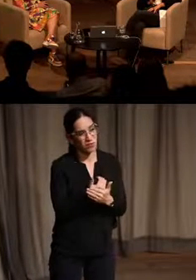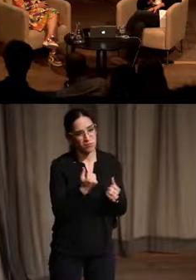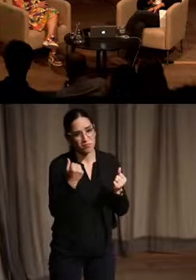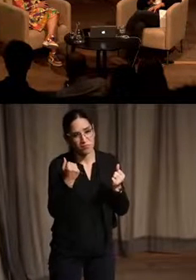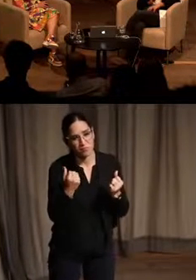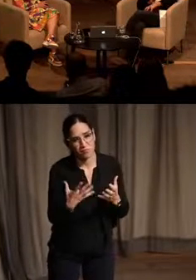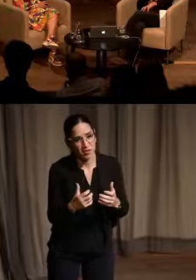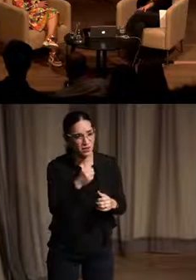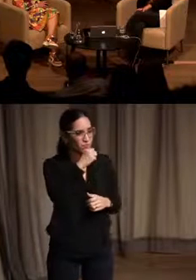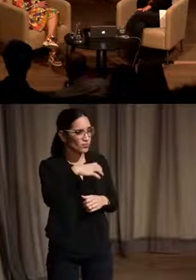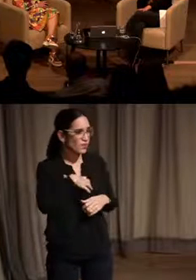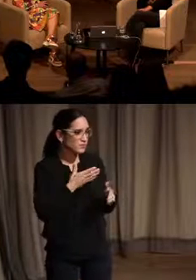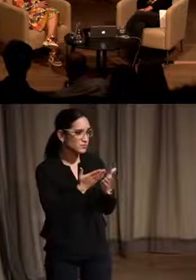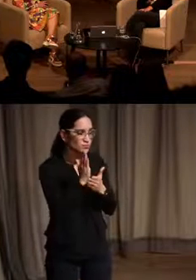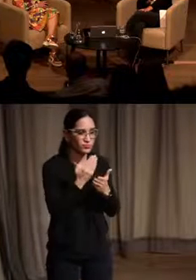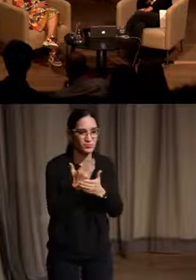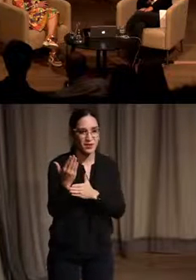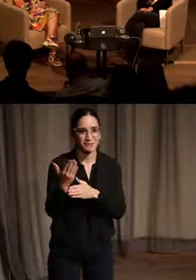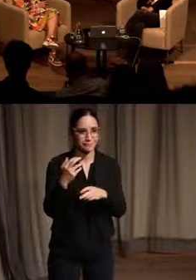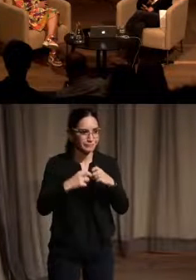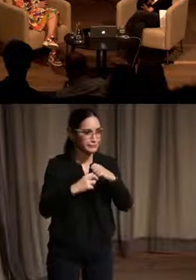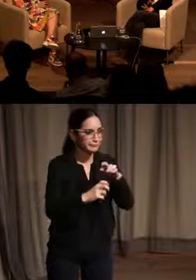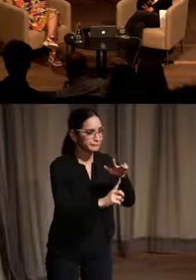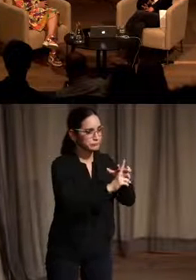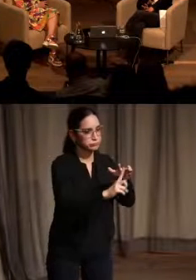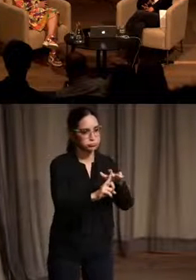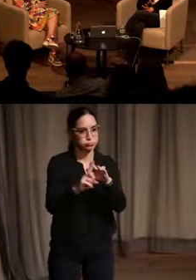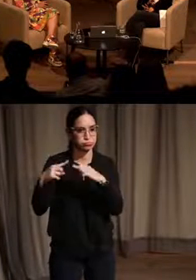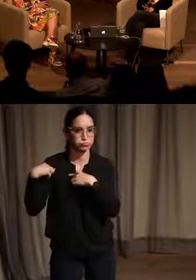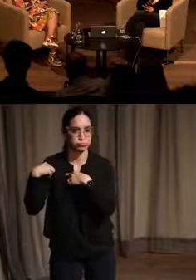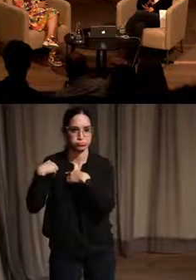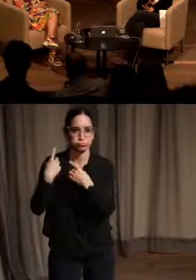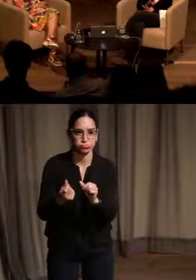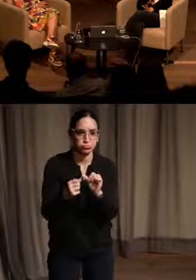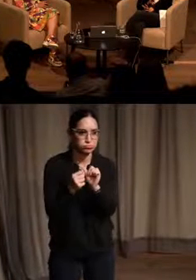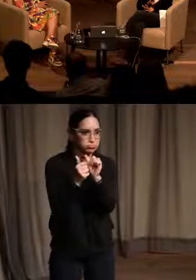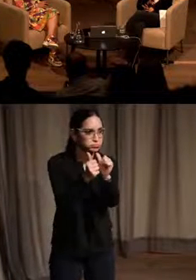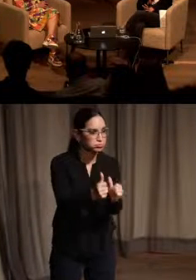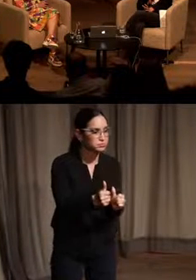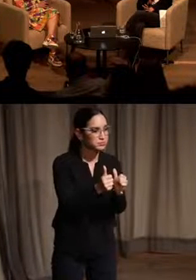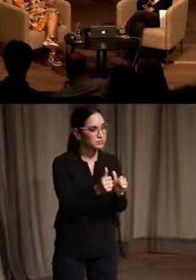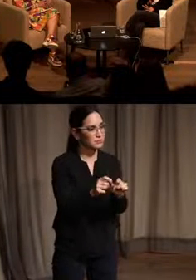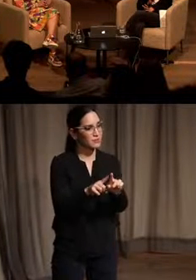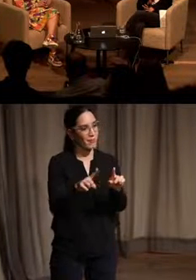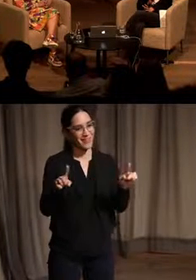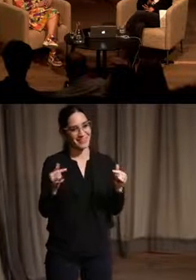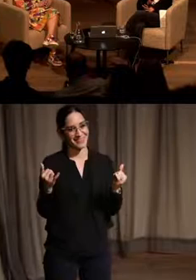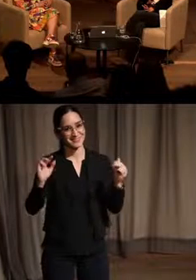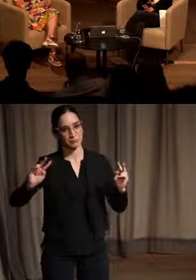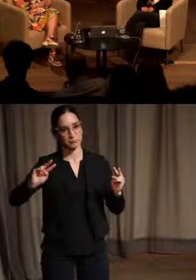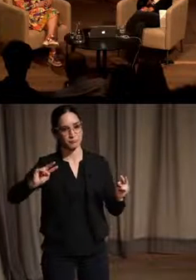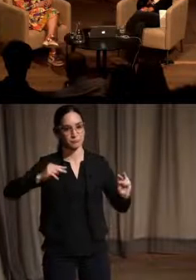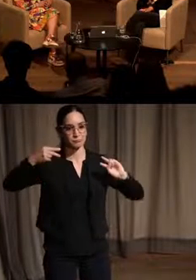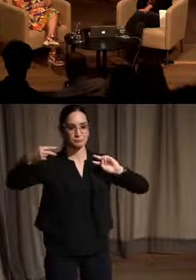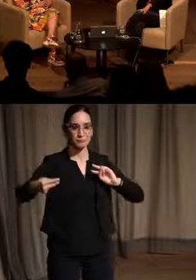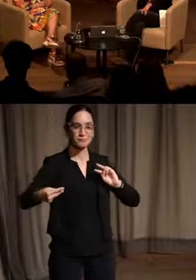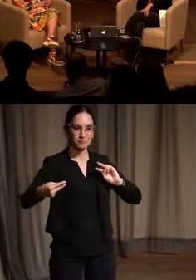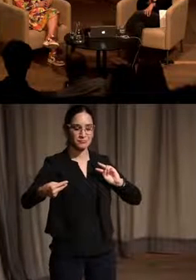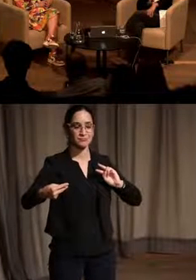have been having for a long time. And, you know, this is, in a way, just the beginning, reversing Roe. Yeah.